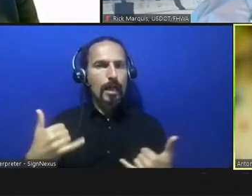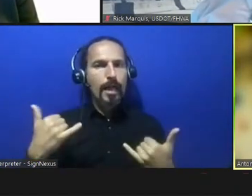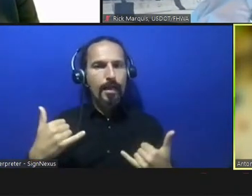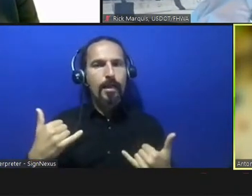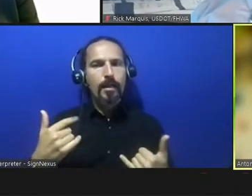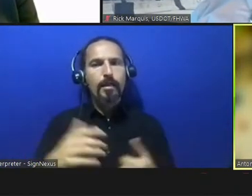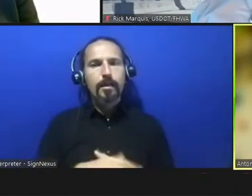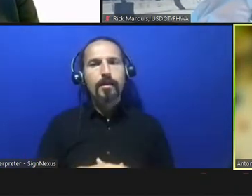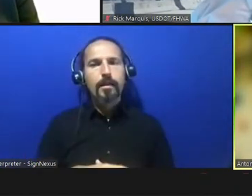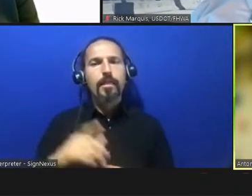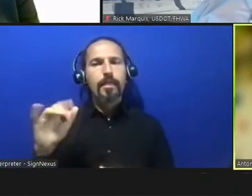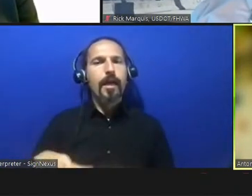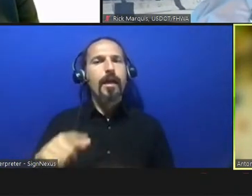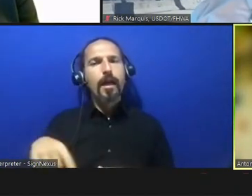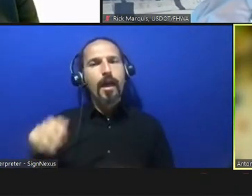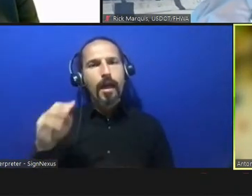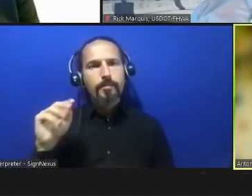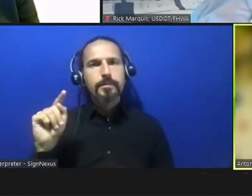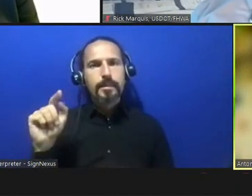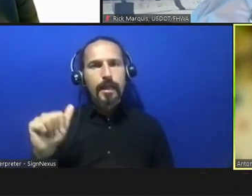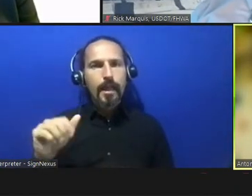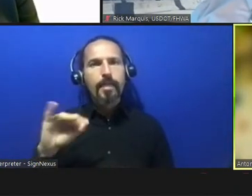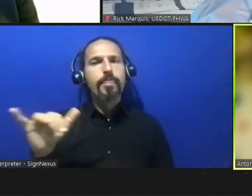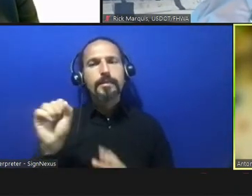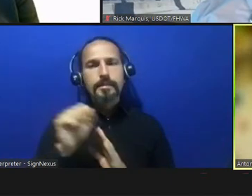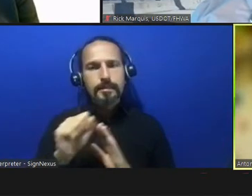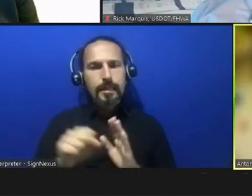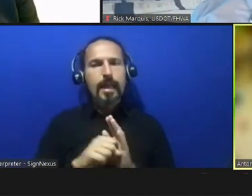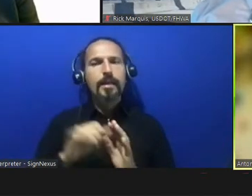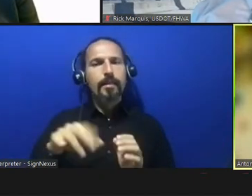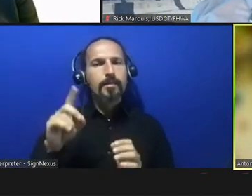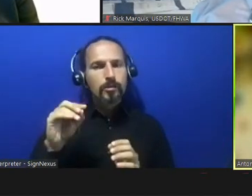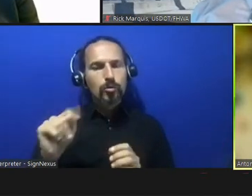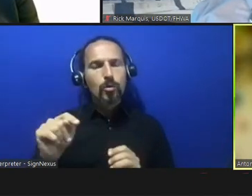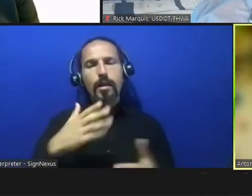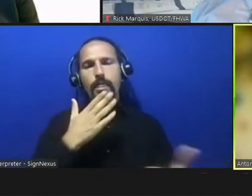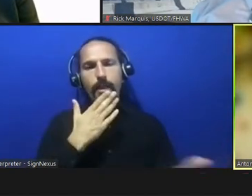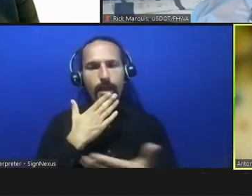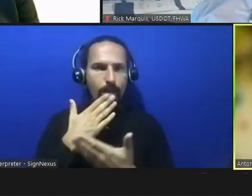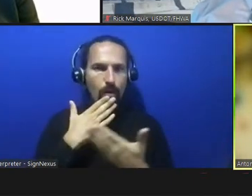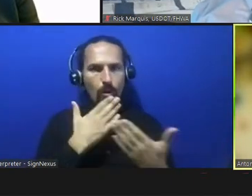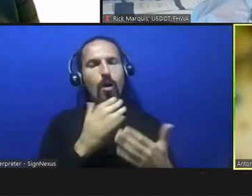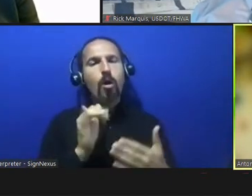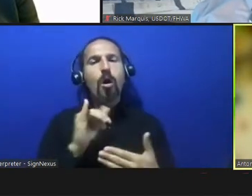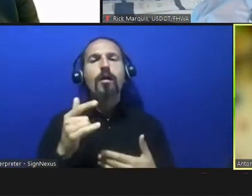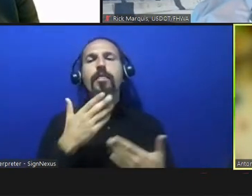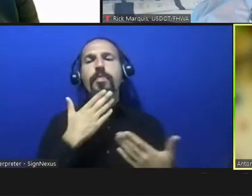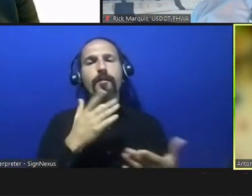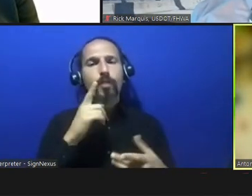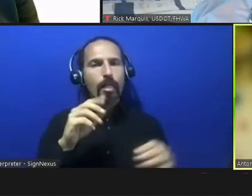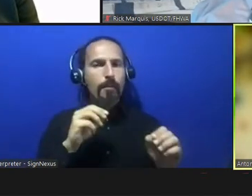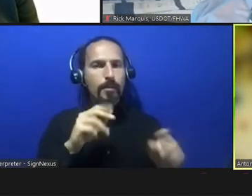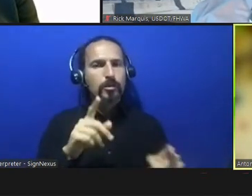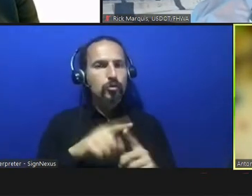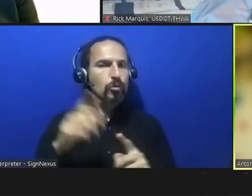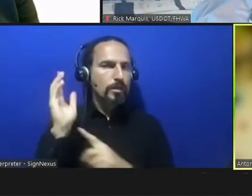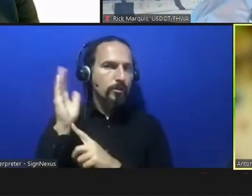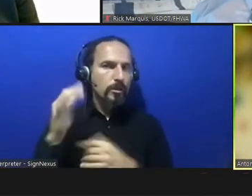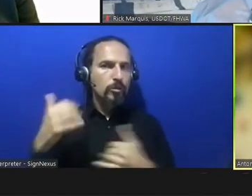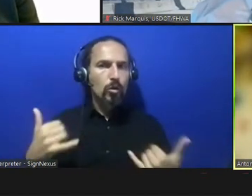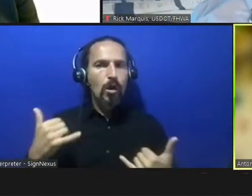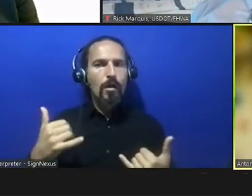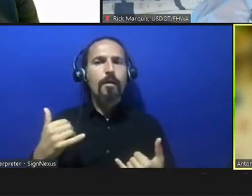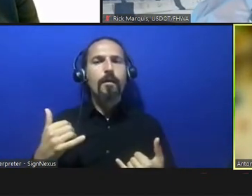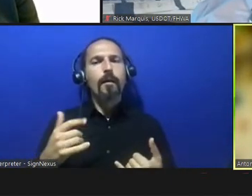fhwa the mta and the state and city d.o.t thank you so much also thank you for the opportunity to speak today in